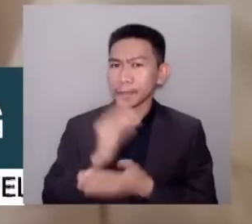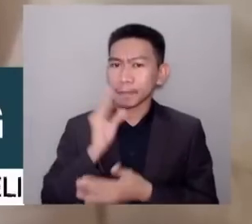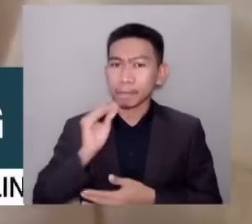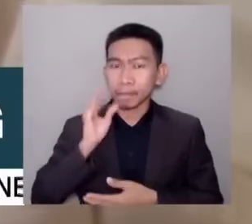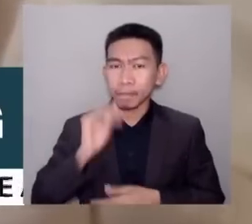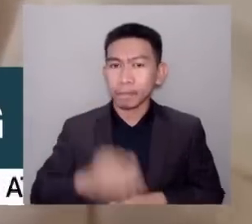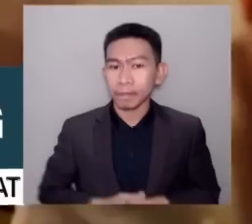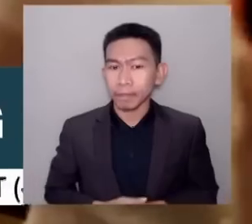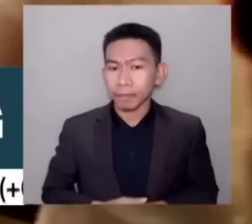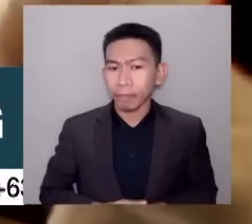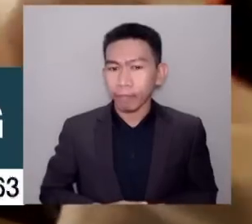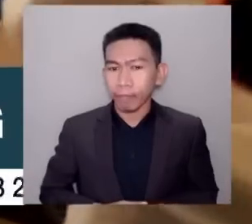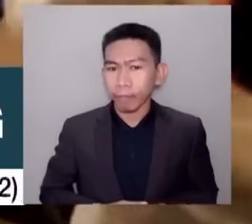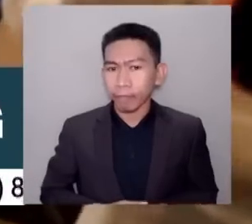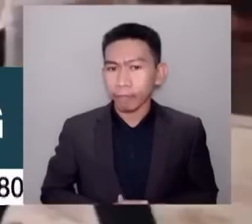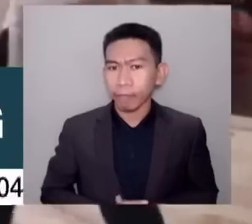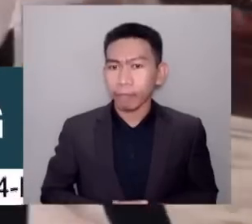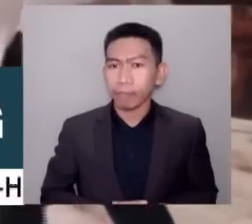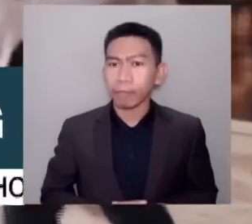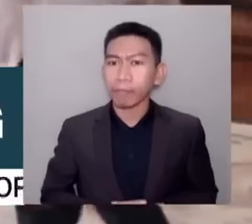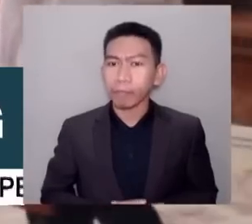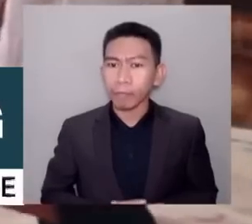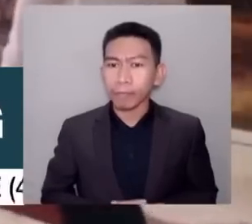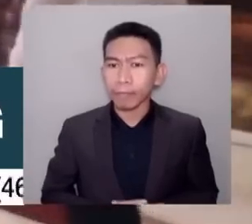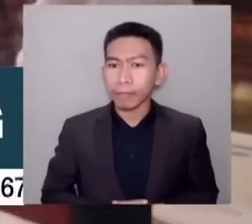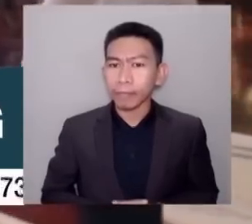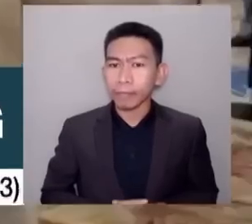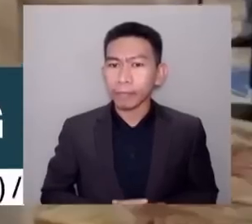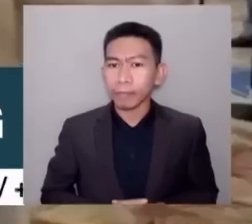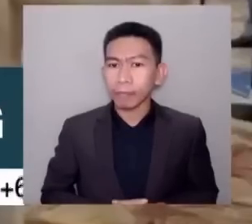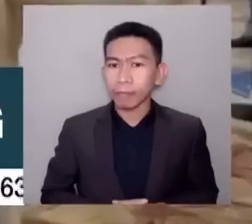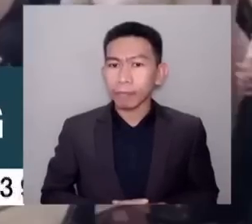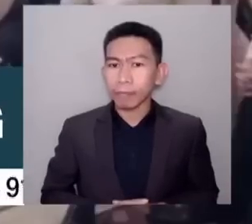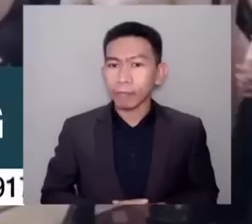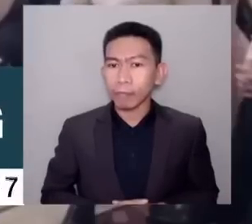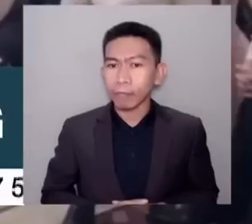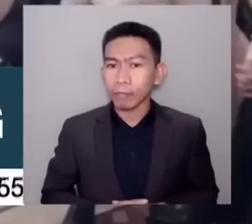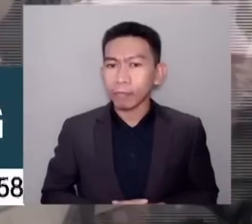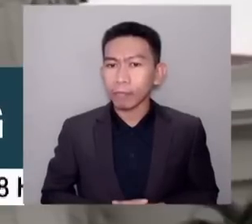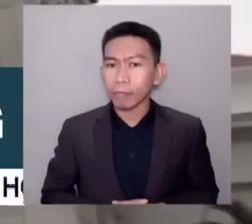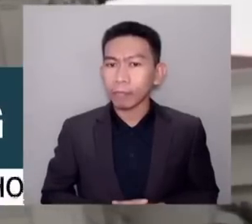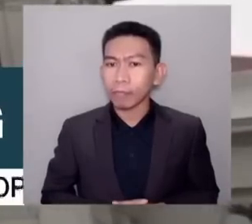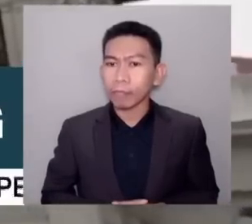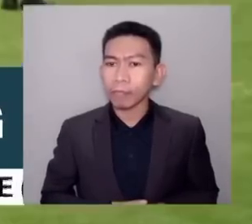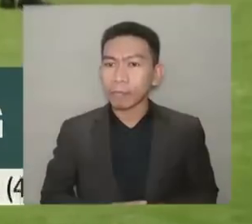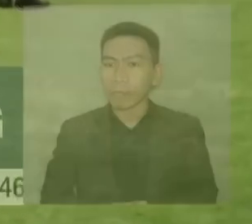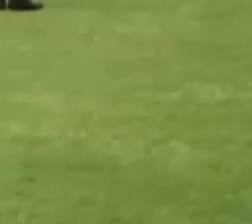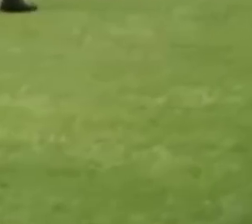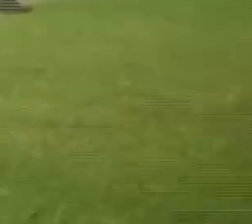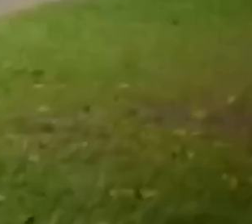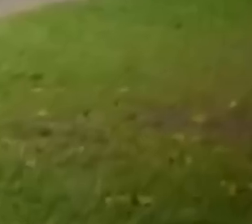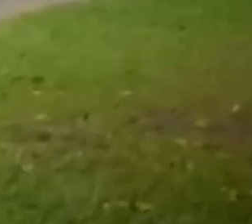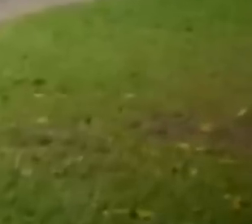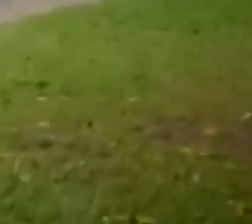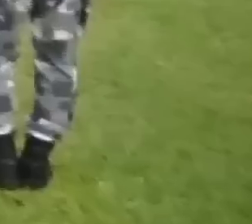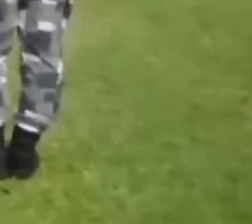meetings and other functions as president felt like he was watching how his father worked in Malacañang when he